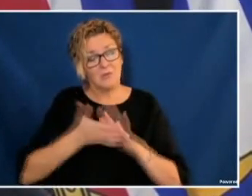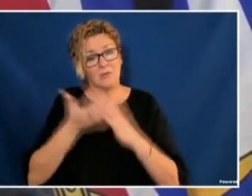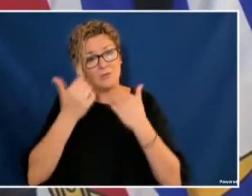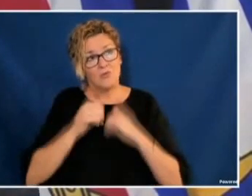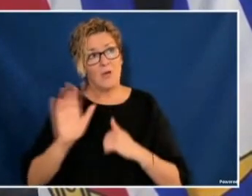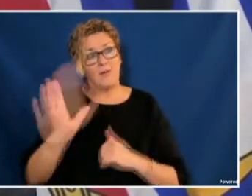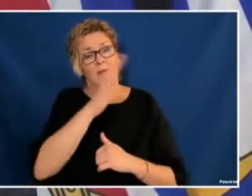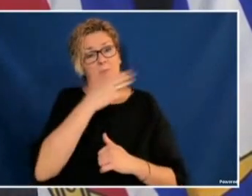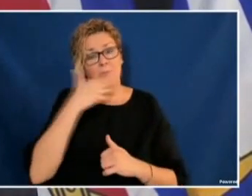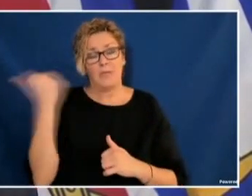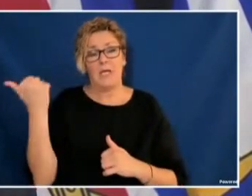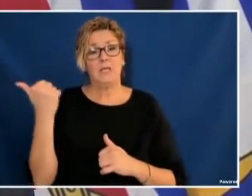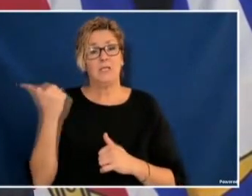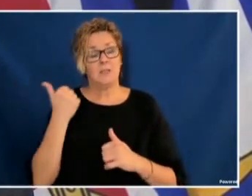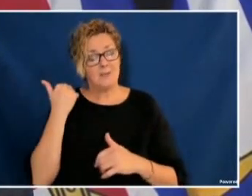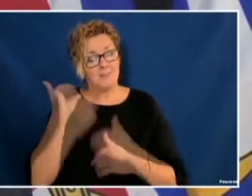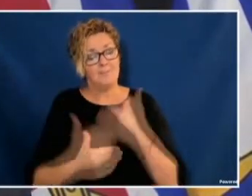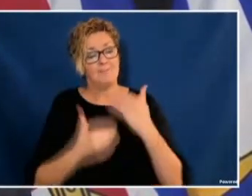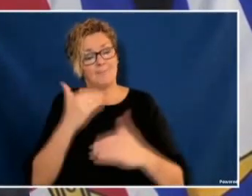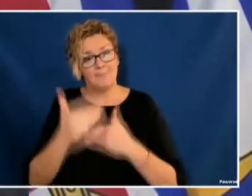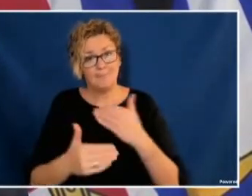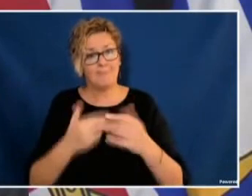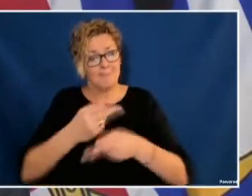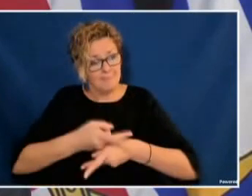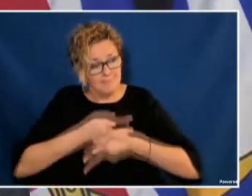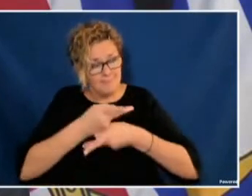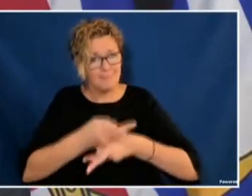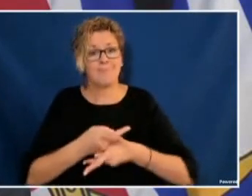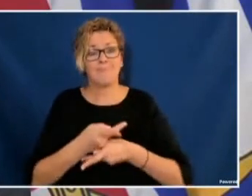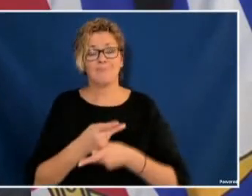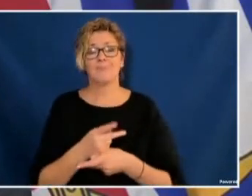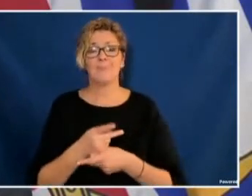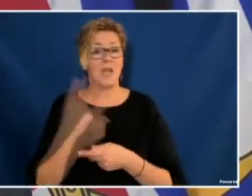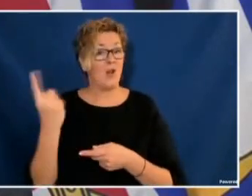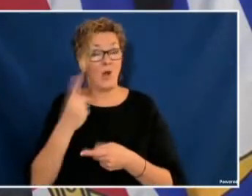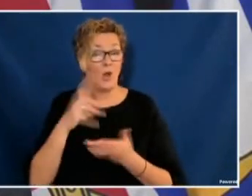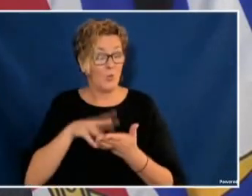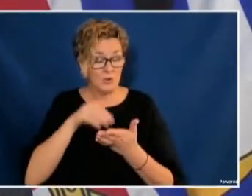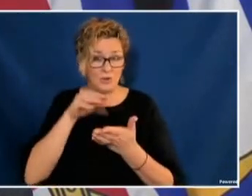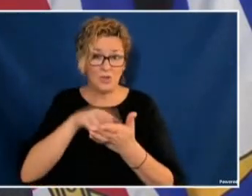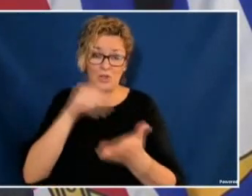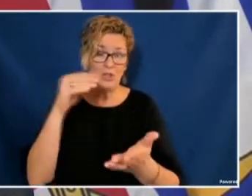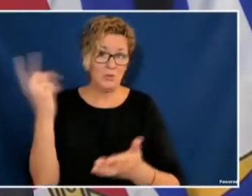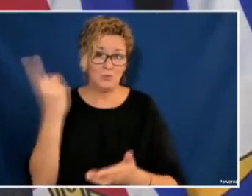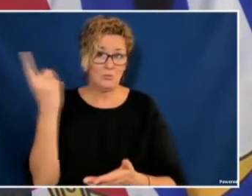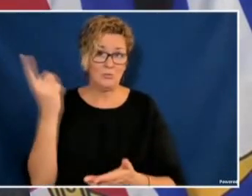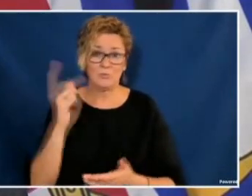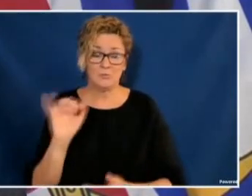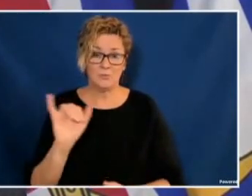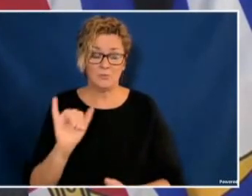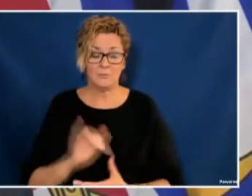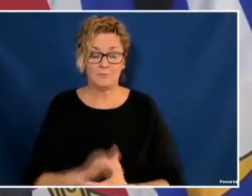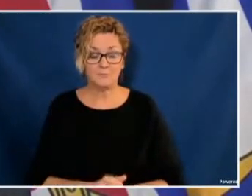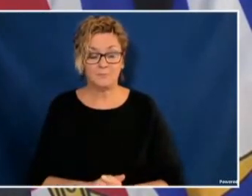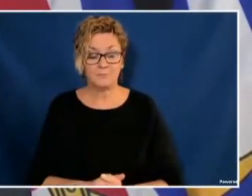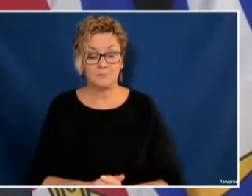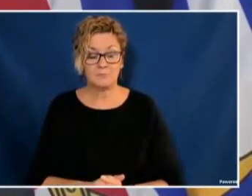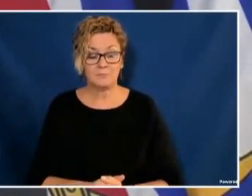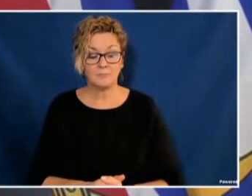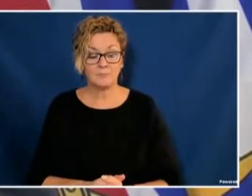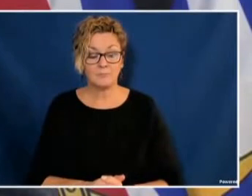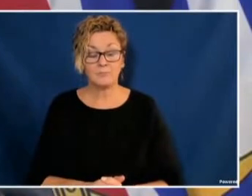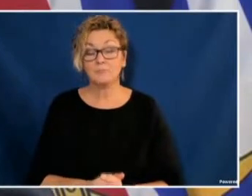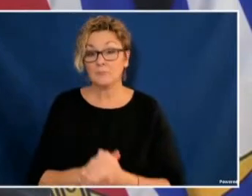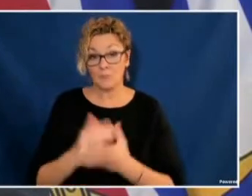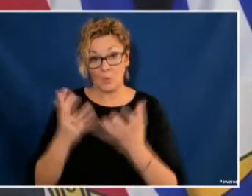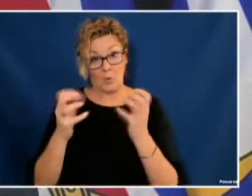workers, to express support for the sacrifice, the empathy, and the respect for people, whether they're in healthcare and